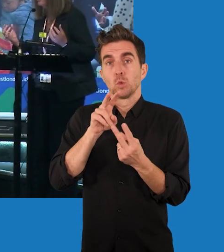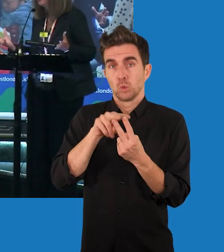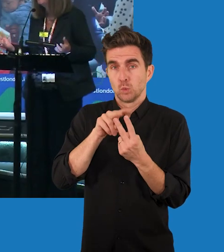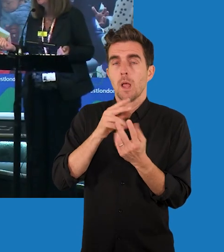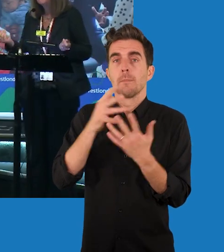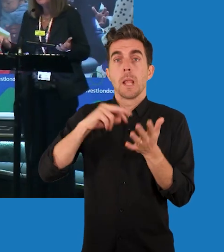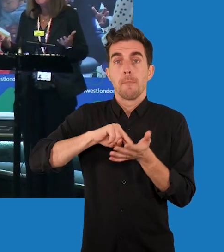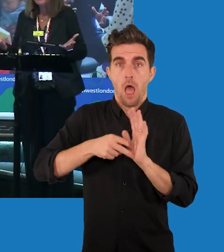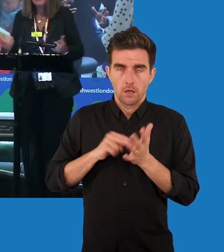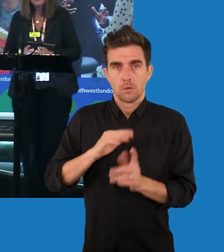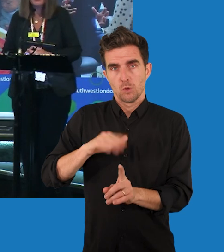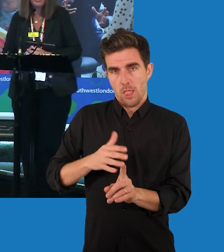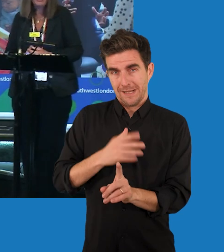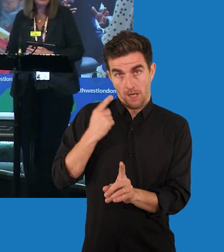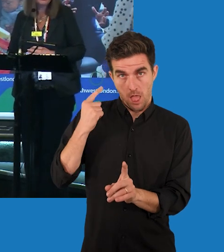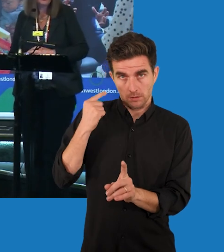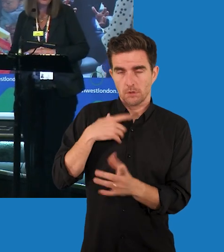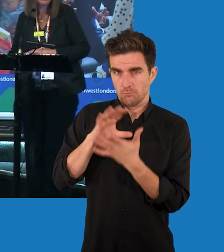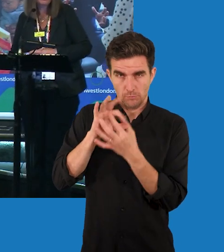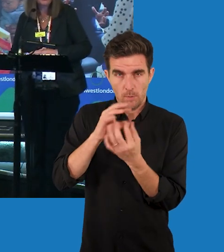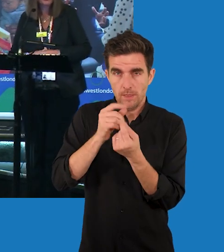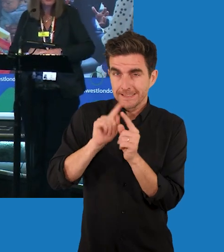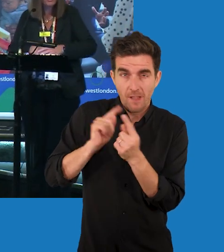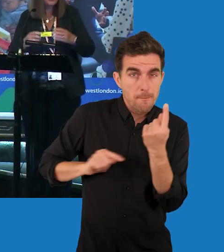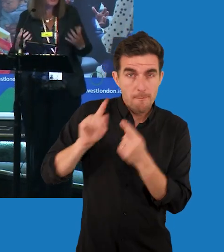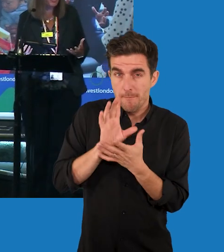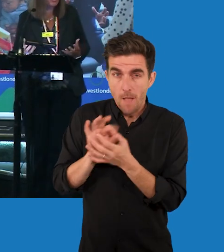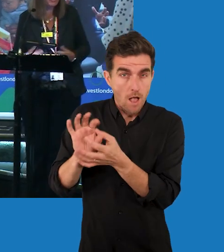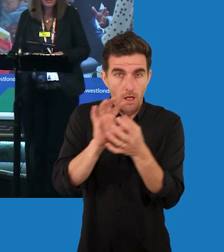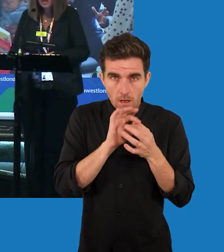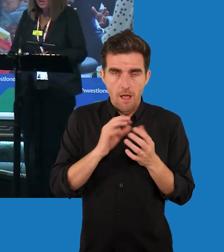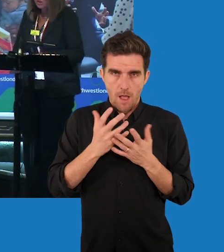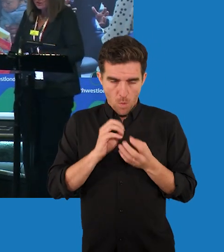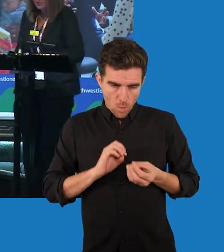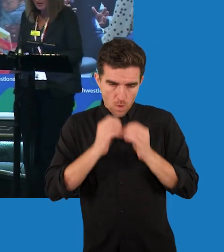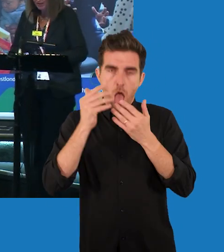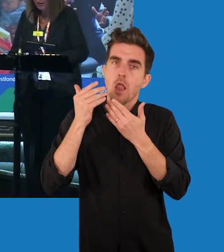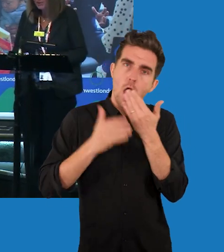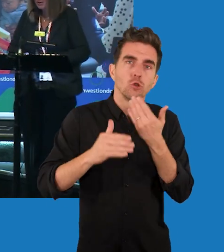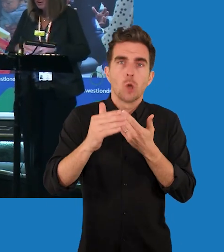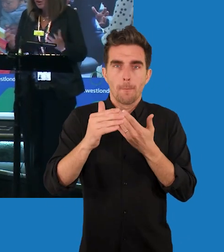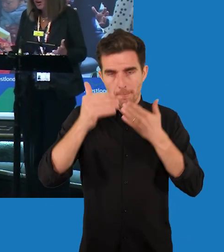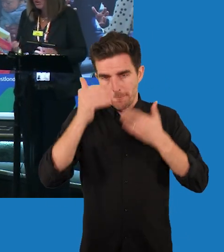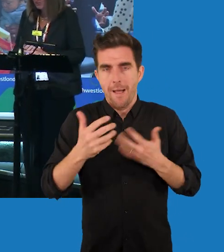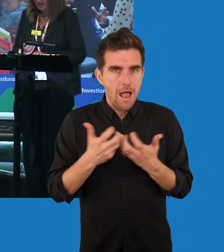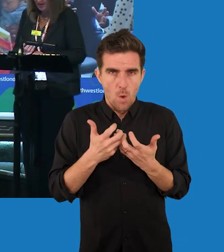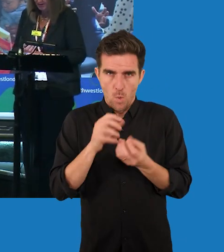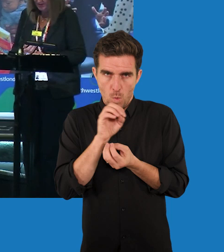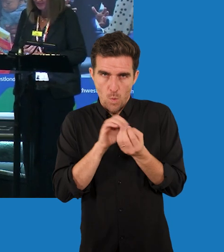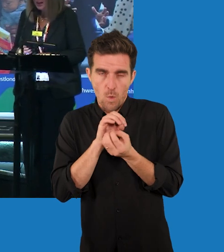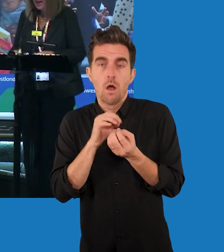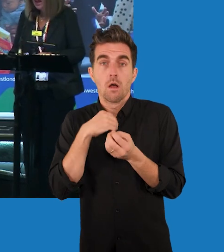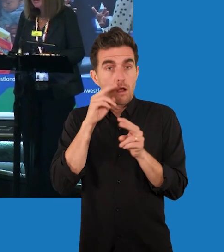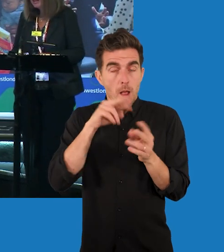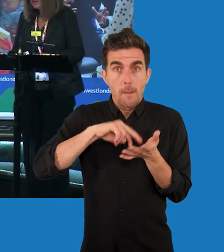partnership. So there's 2 big plans that we have in South West London that we've worked with partners to develop over quite a long